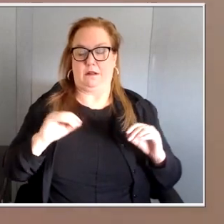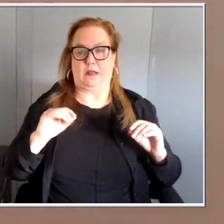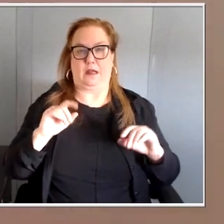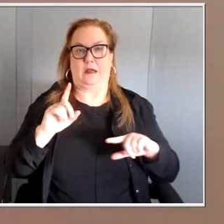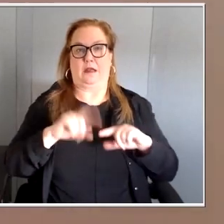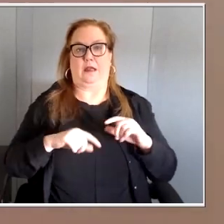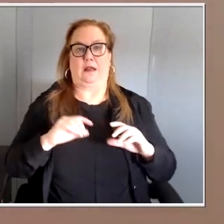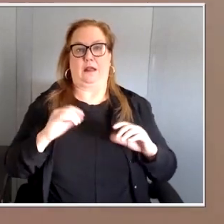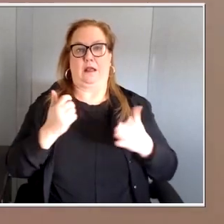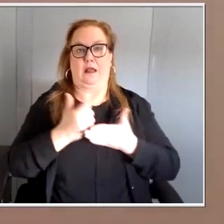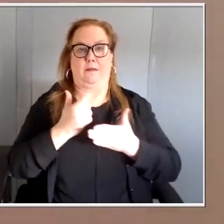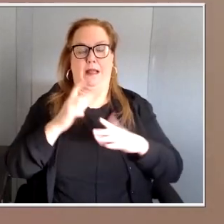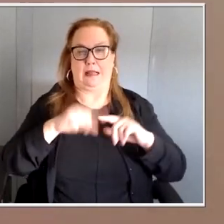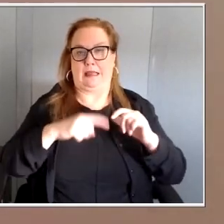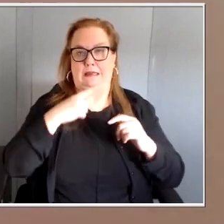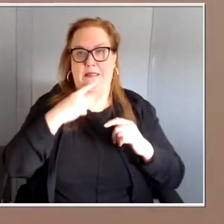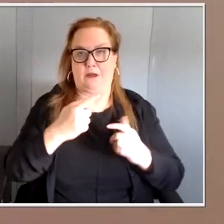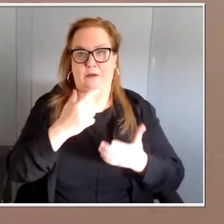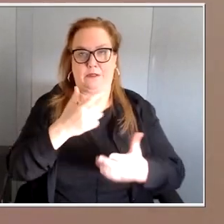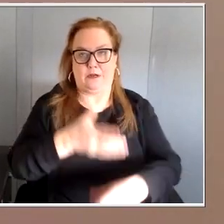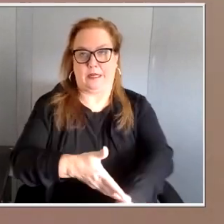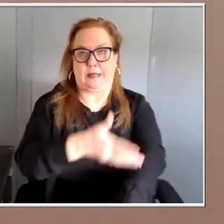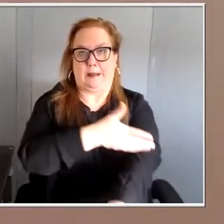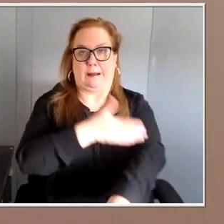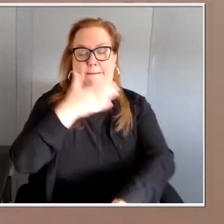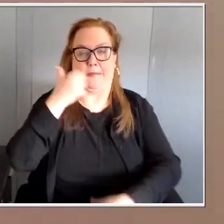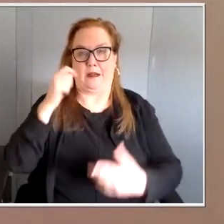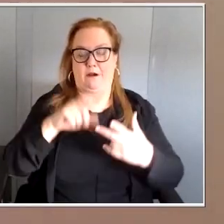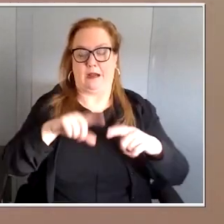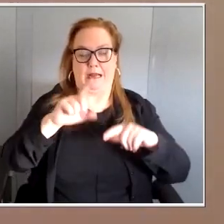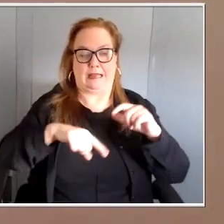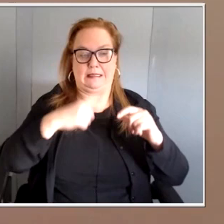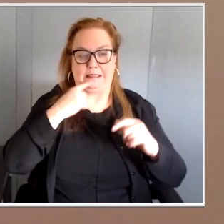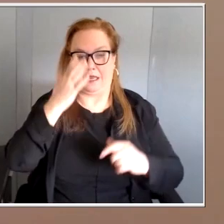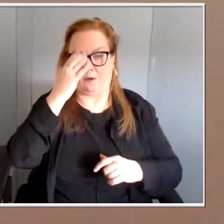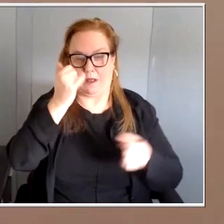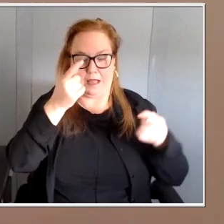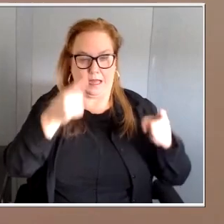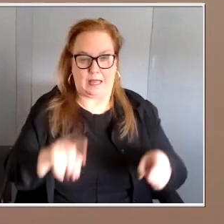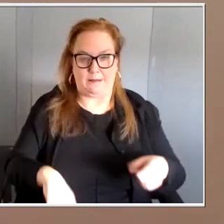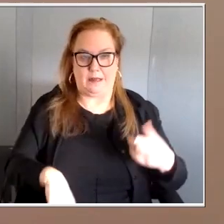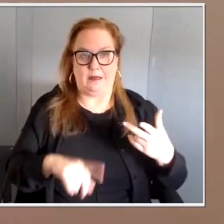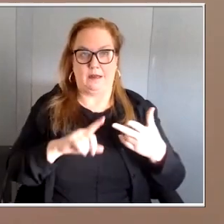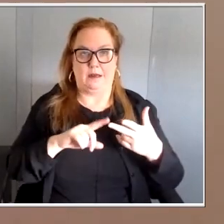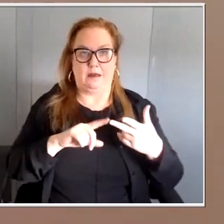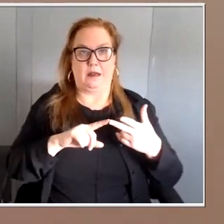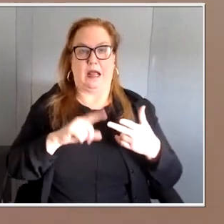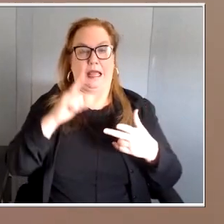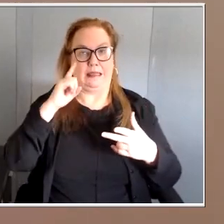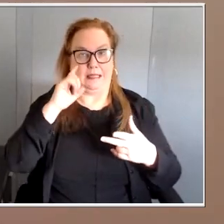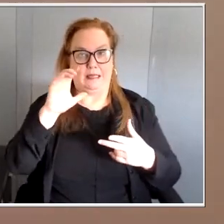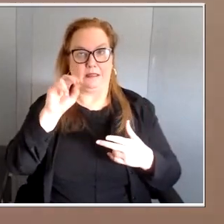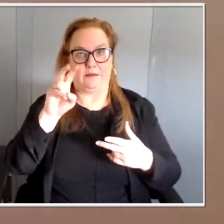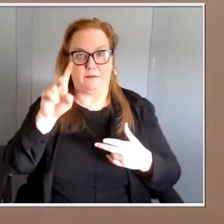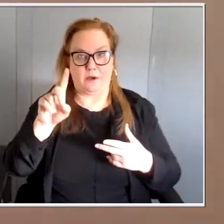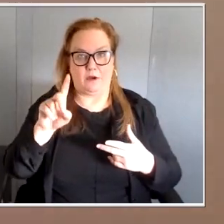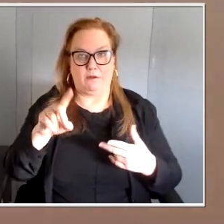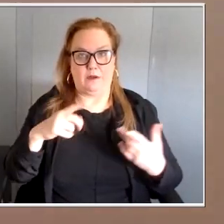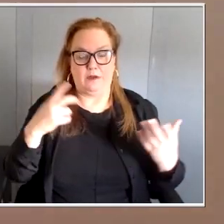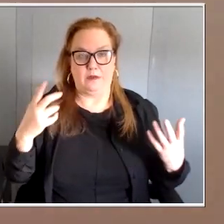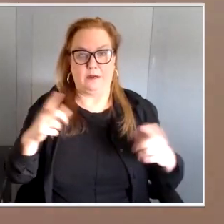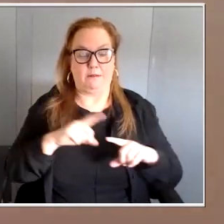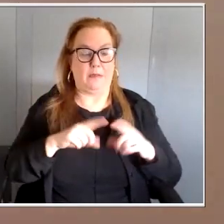you when it's gonna get better. I can't tell you exactly why it happened. I think it's from COVID,